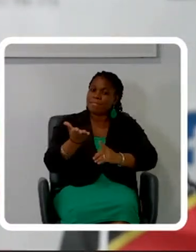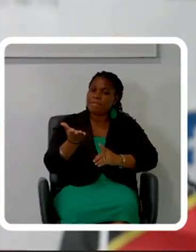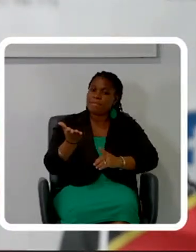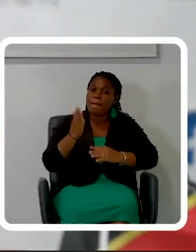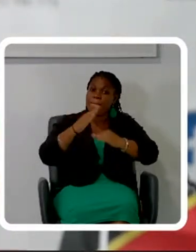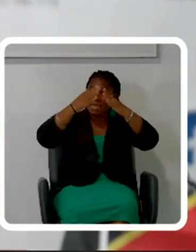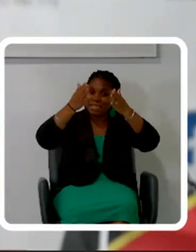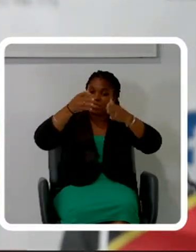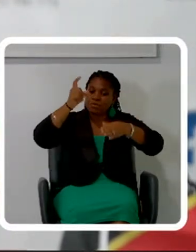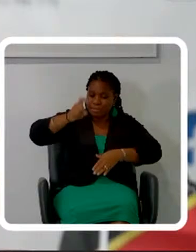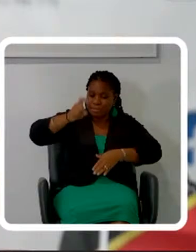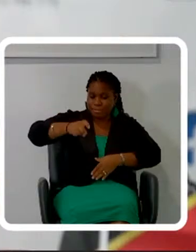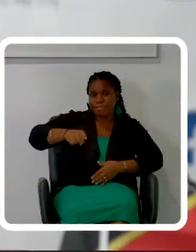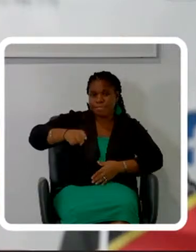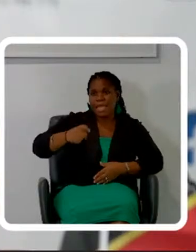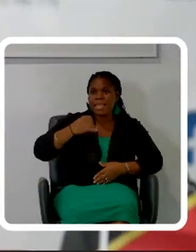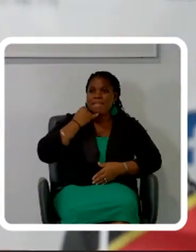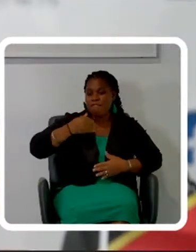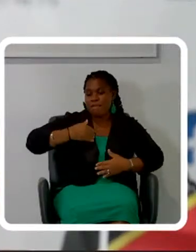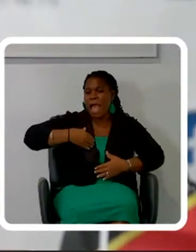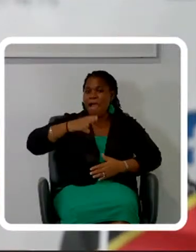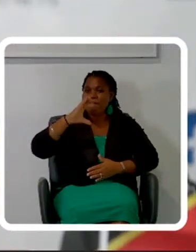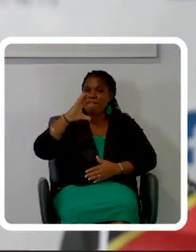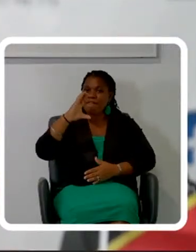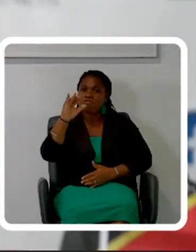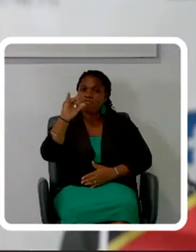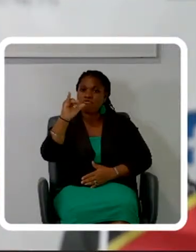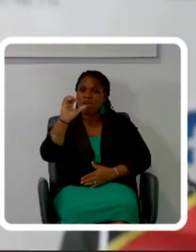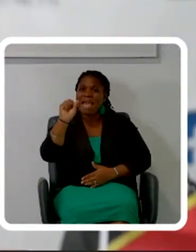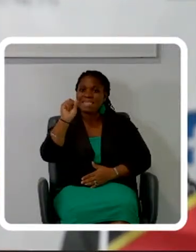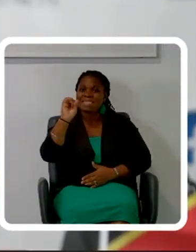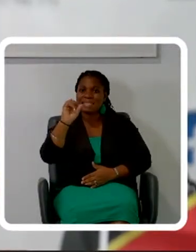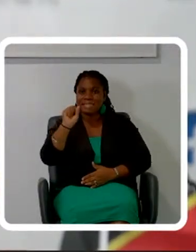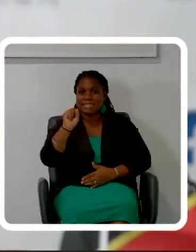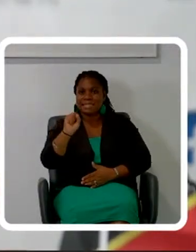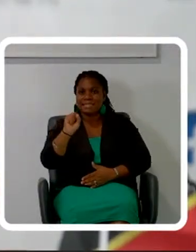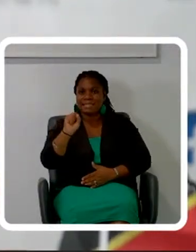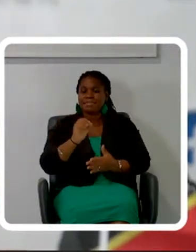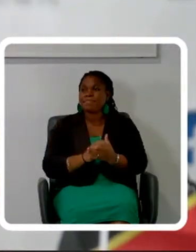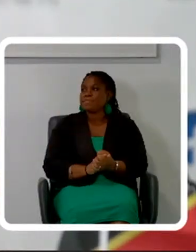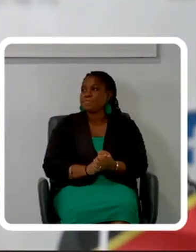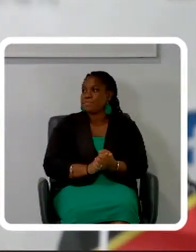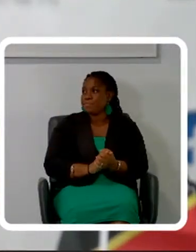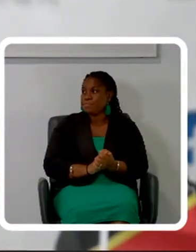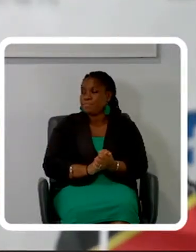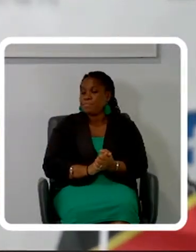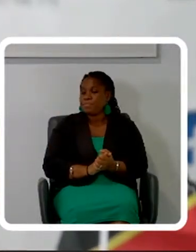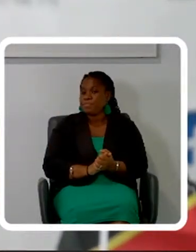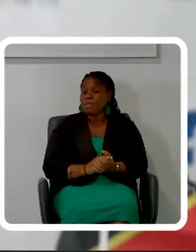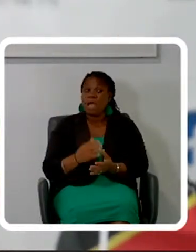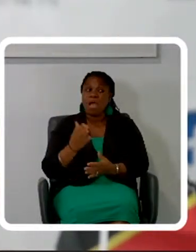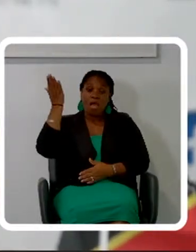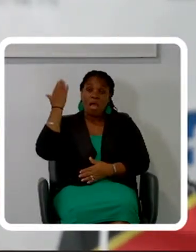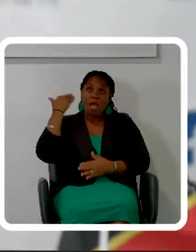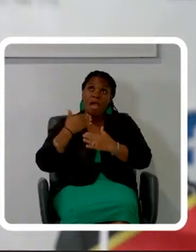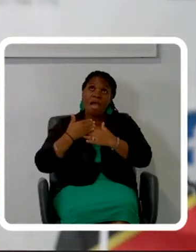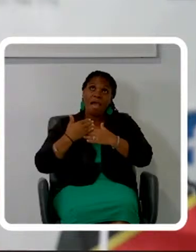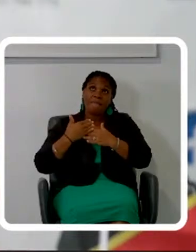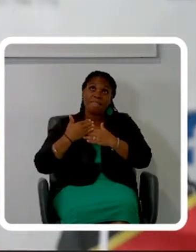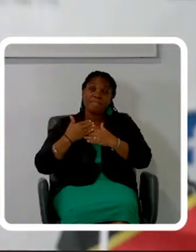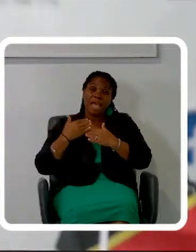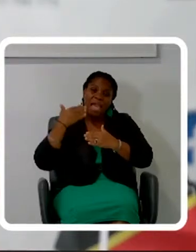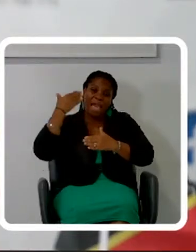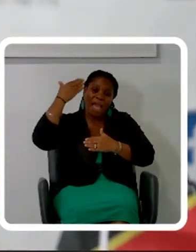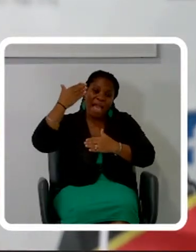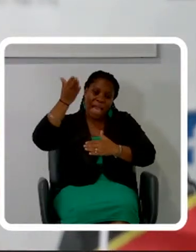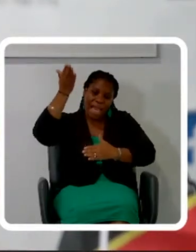adapt to the climate crisis. And I'm happy that that was accepted in the UN after some 30 years, and I hope now to see action